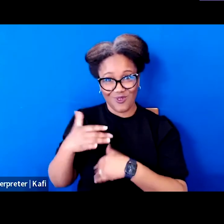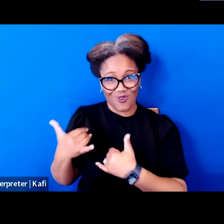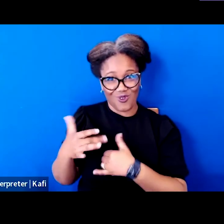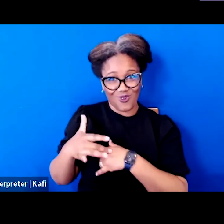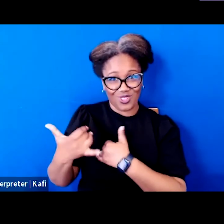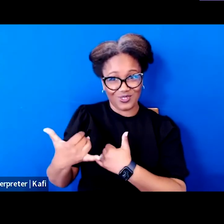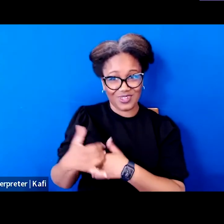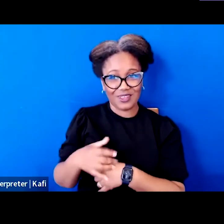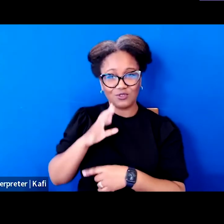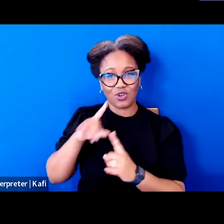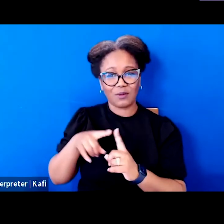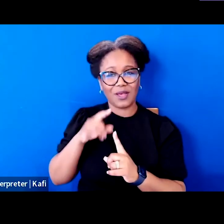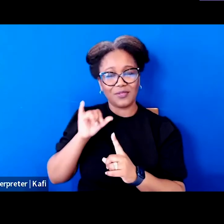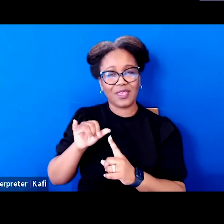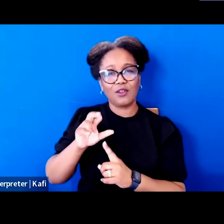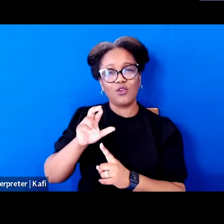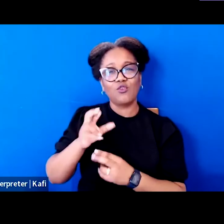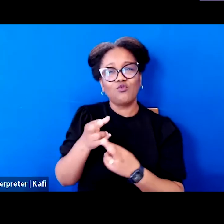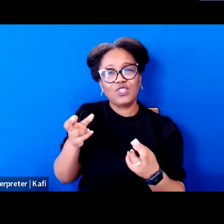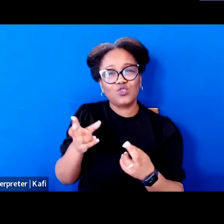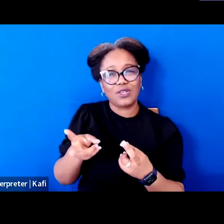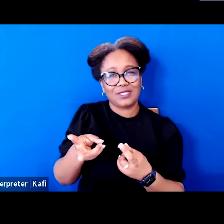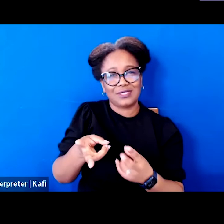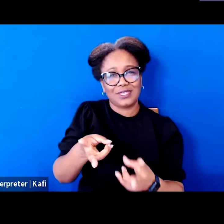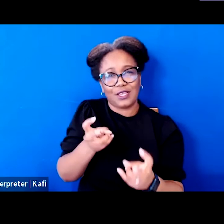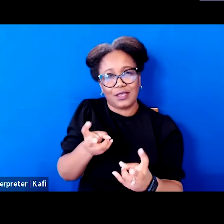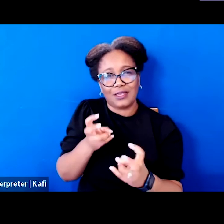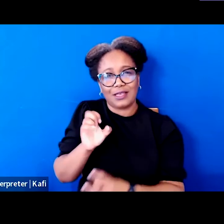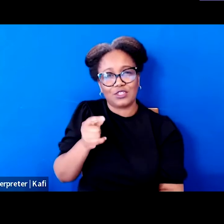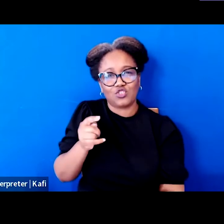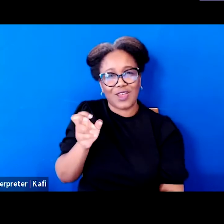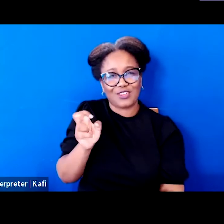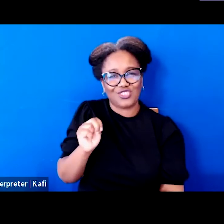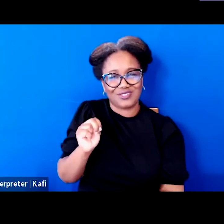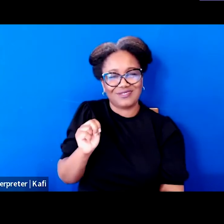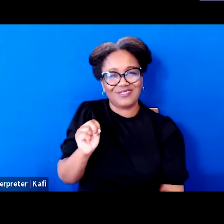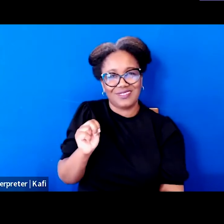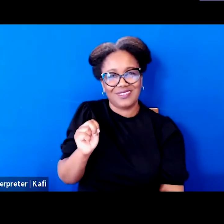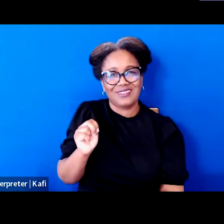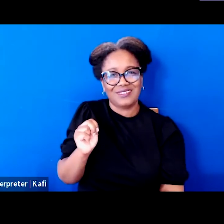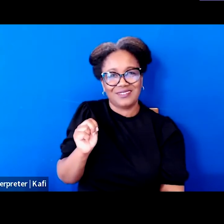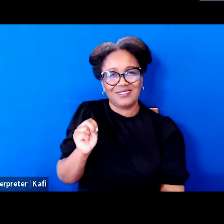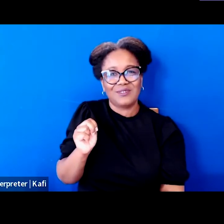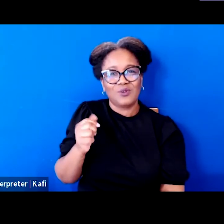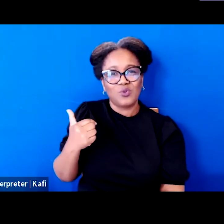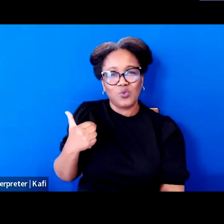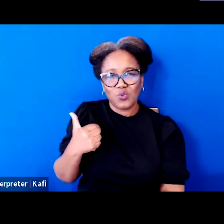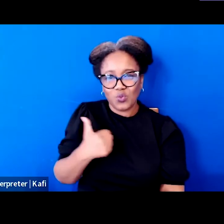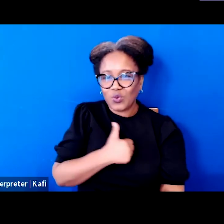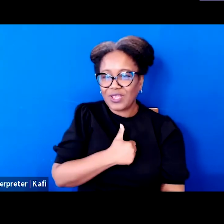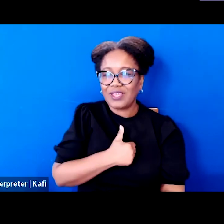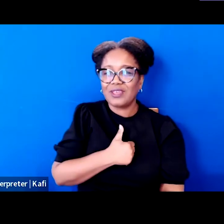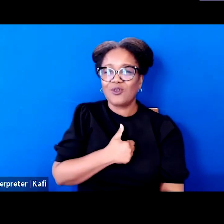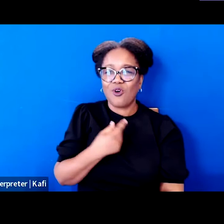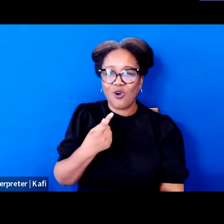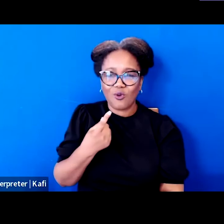20th century, which is to say, deeply and profoundly impacted by European values and by governance